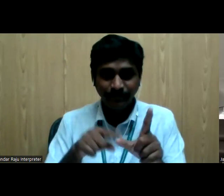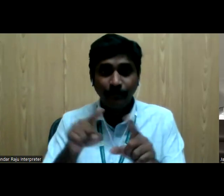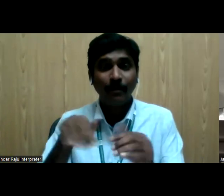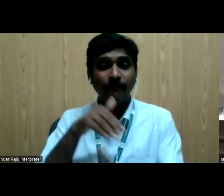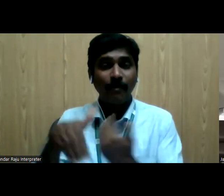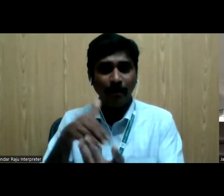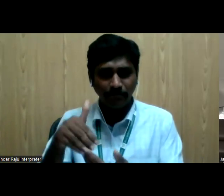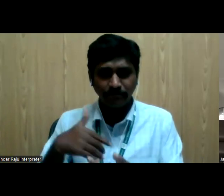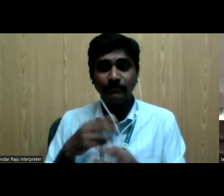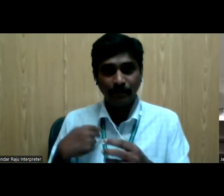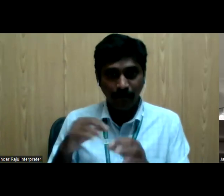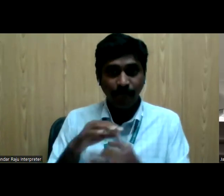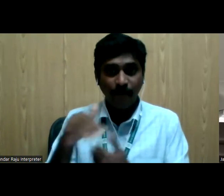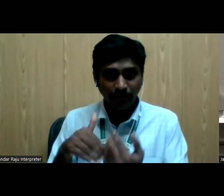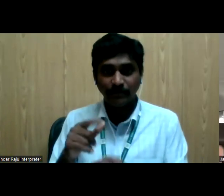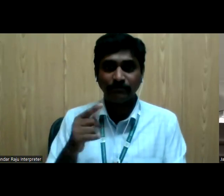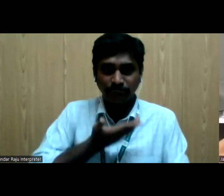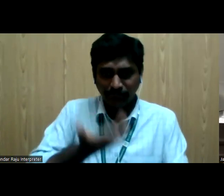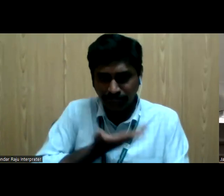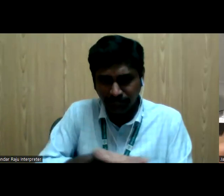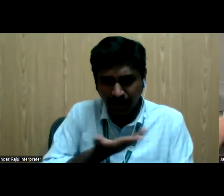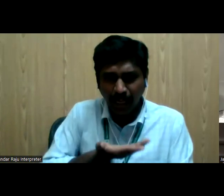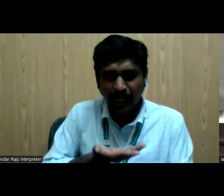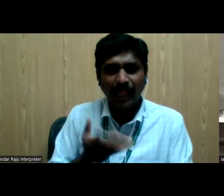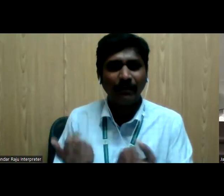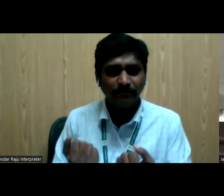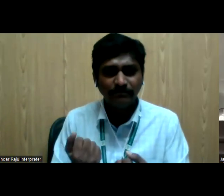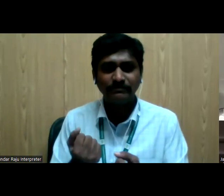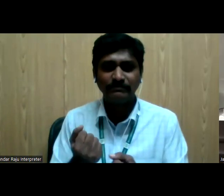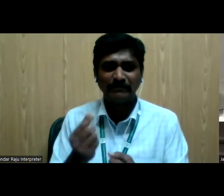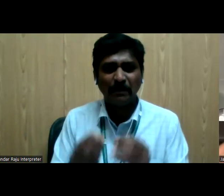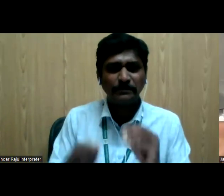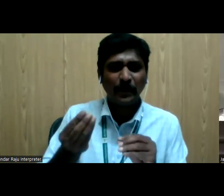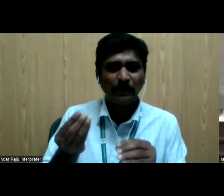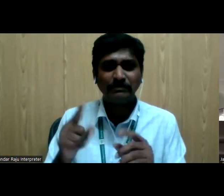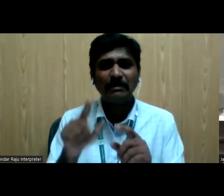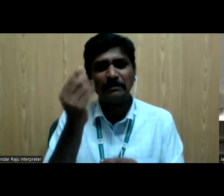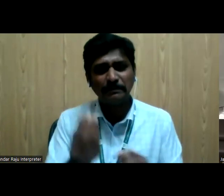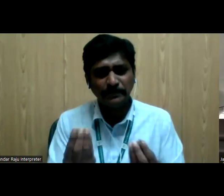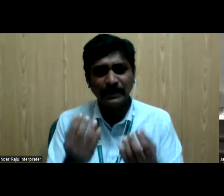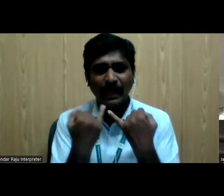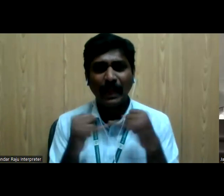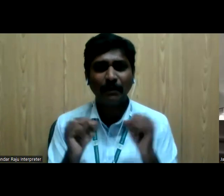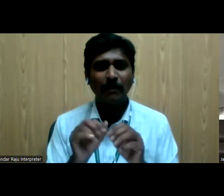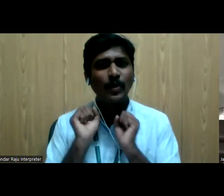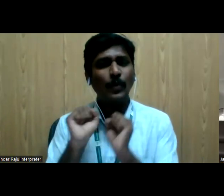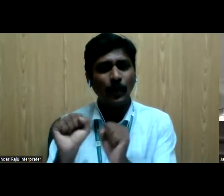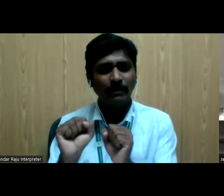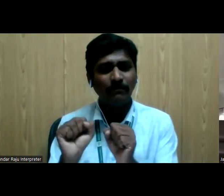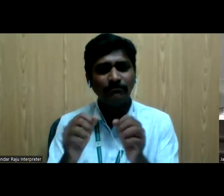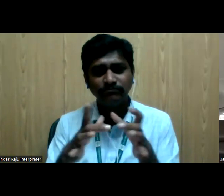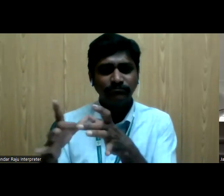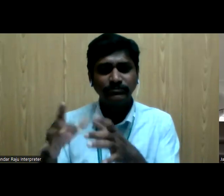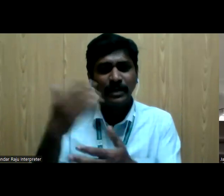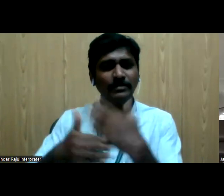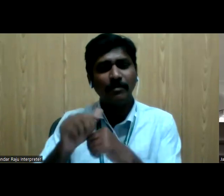training, behavioral guidance, etc., little bit of independence can be created in that